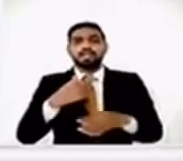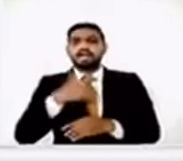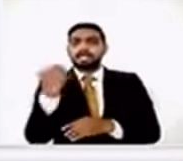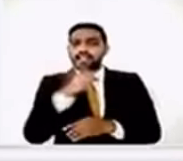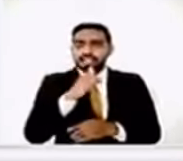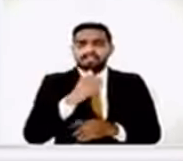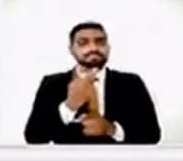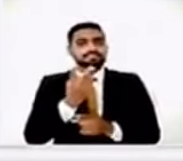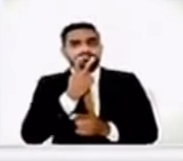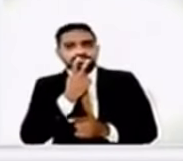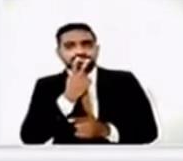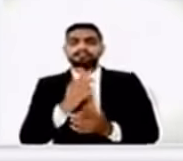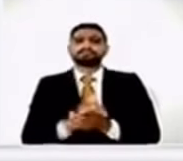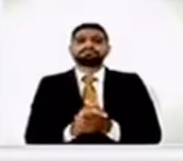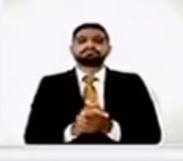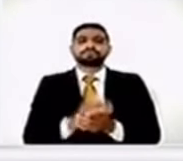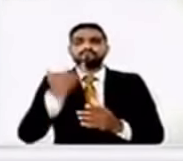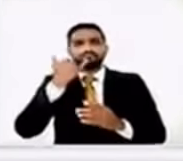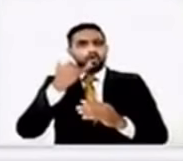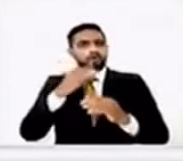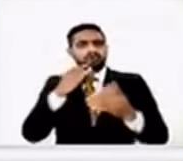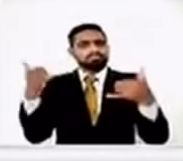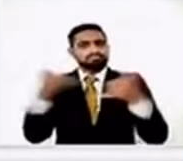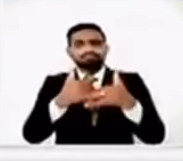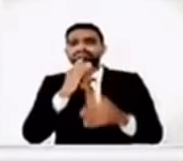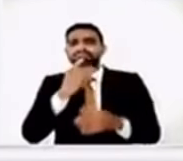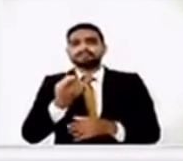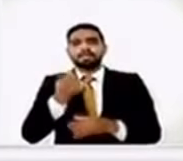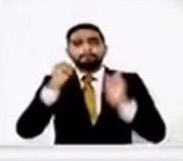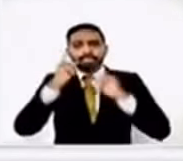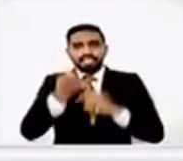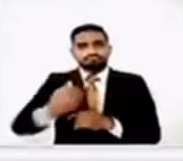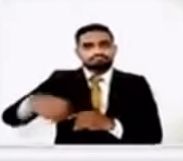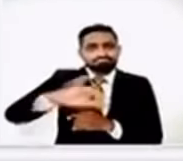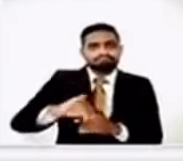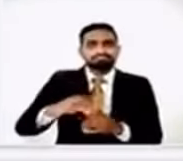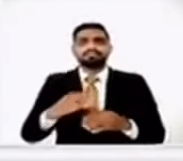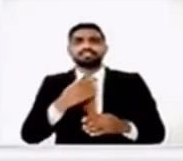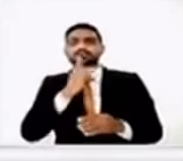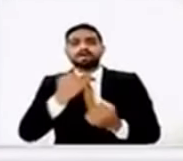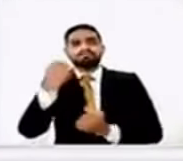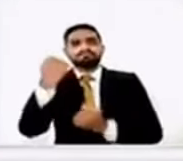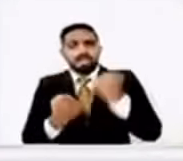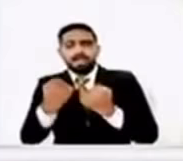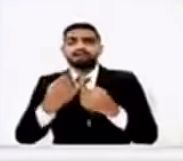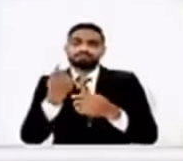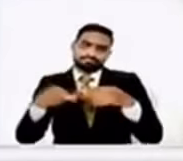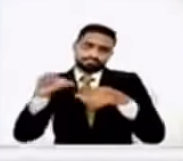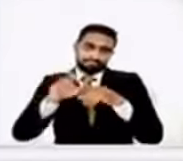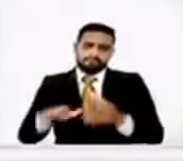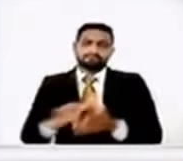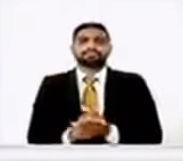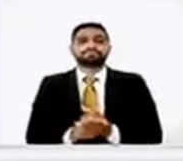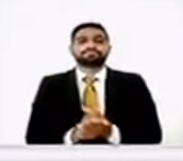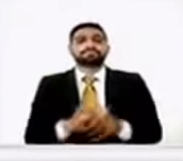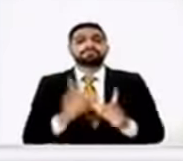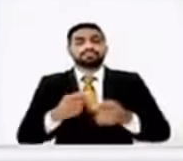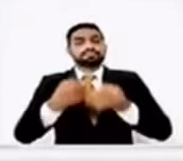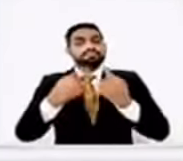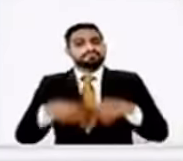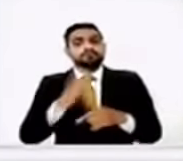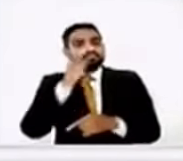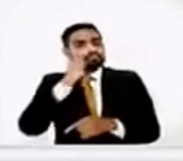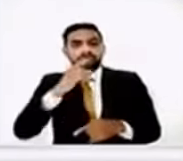telecommunication, gambling and gaming, and vehicles. Individuals and companies engaged in farming, including